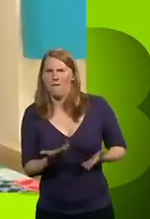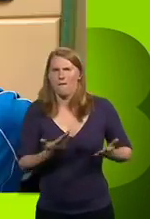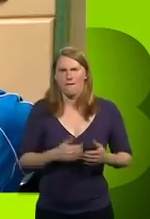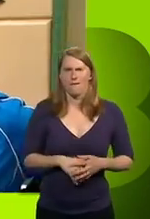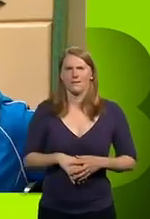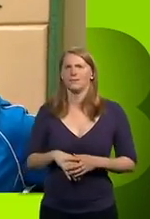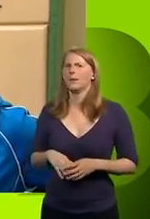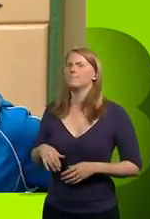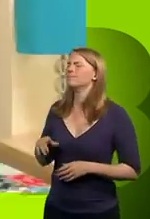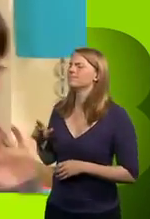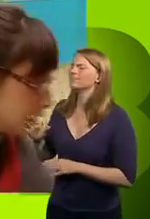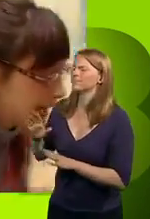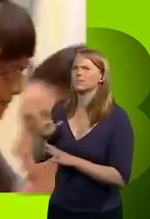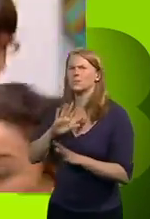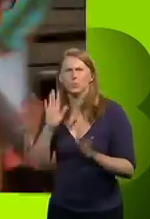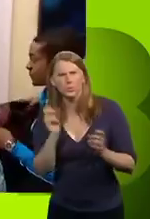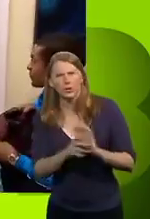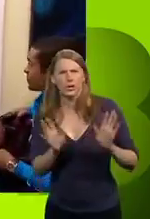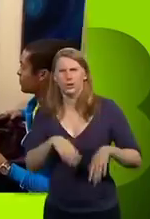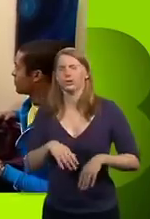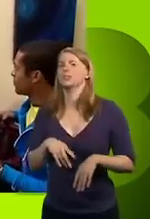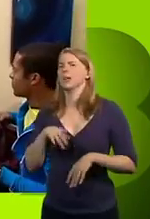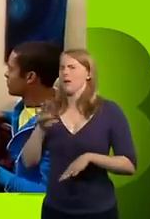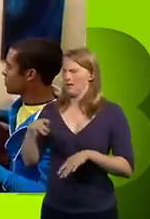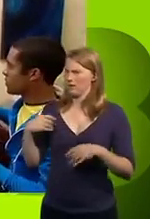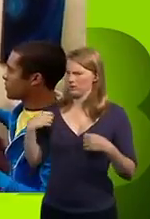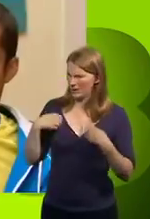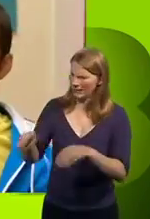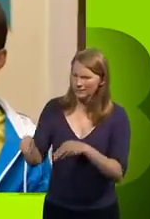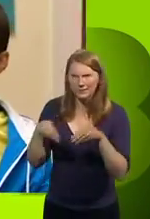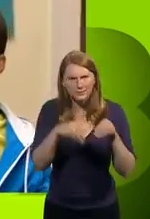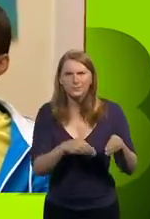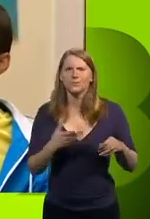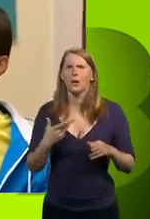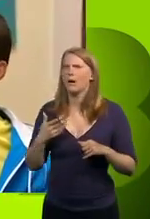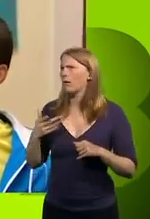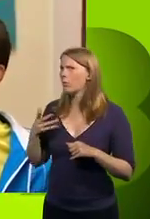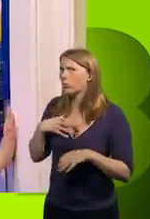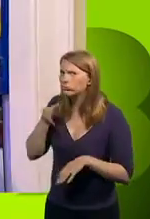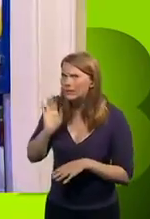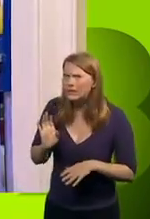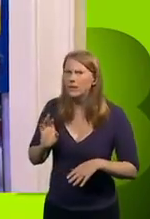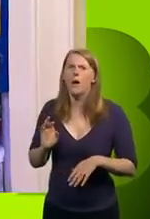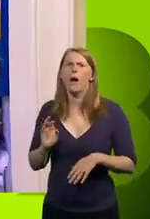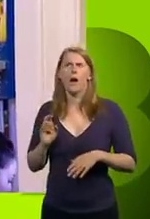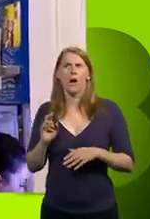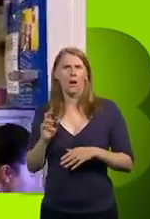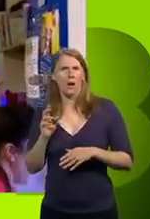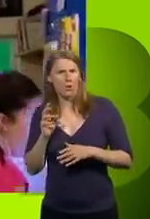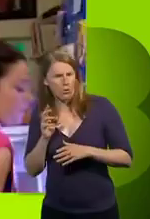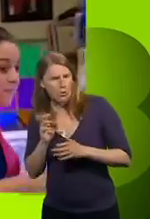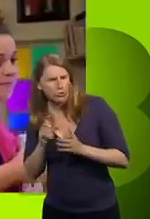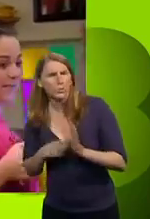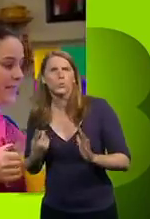change a thing. Oh, get your jacket. Would you like a drink? Juice would be nice. You don't want that cheap